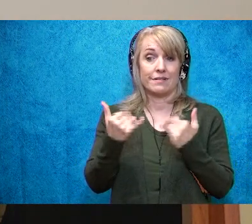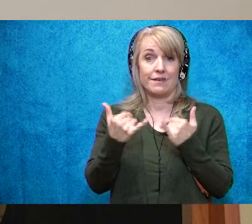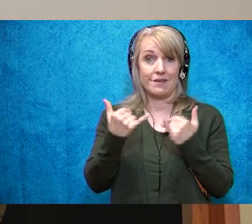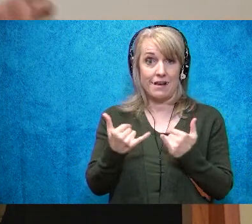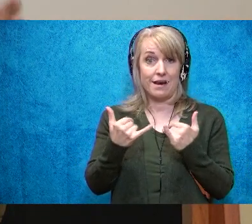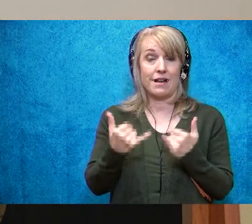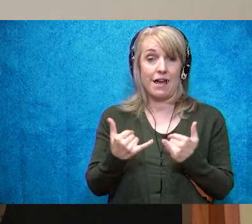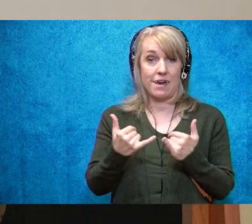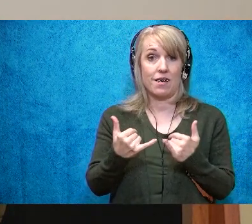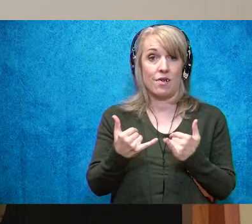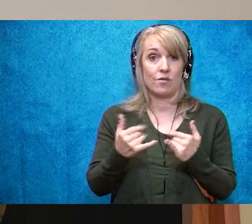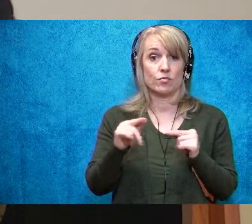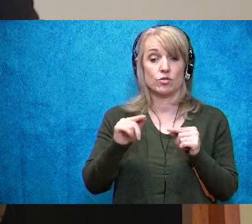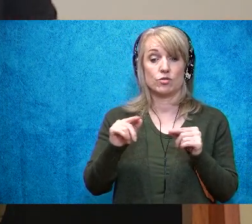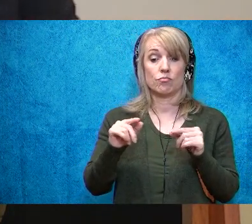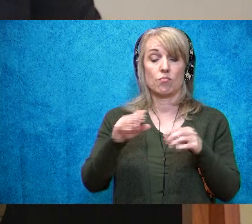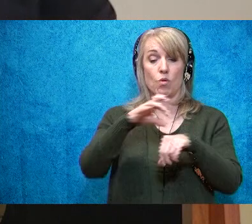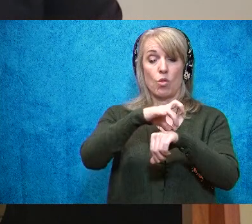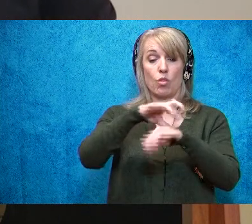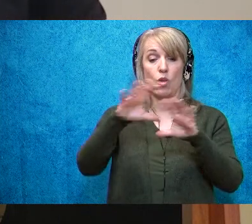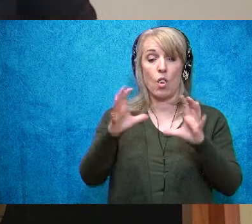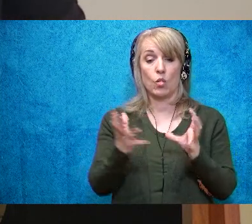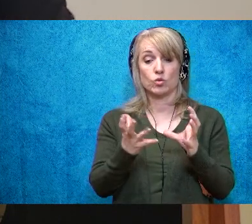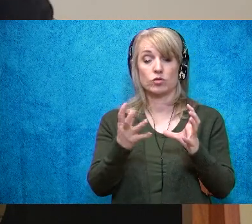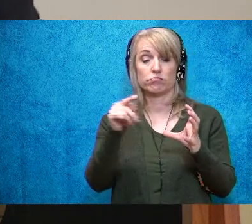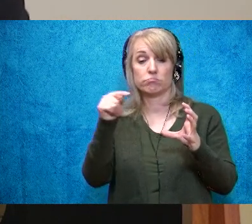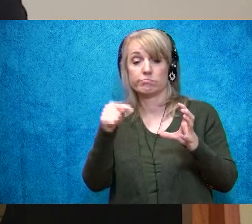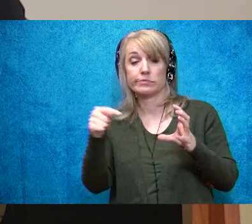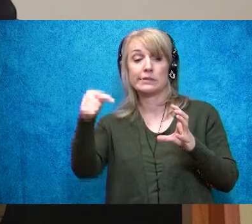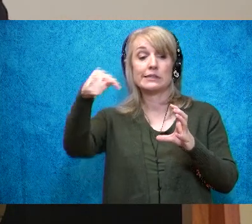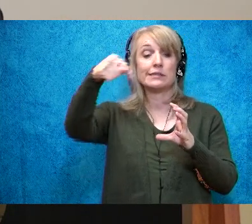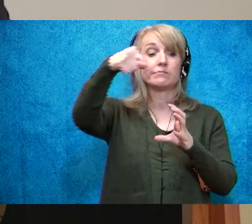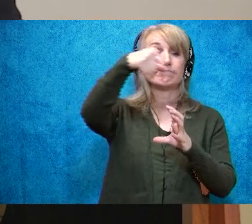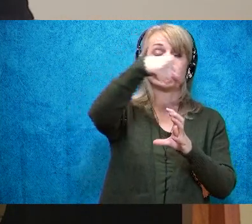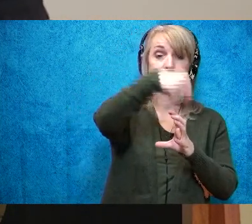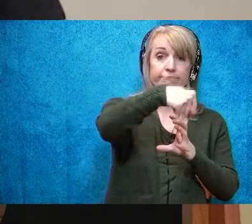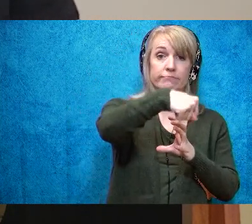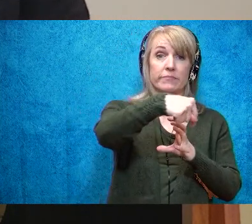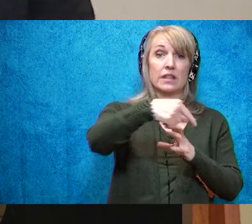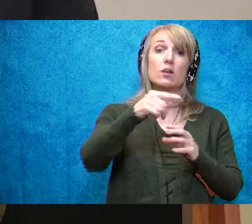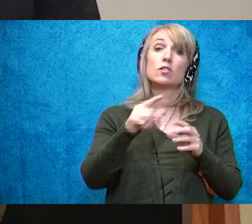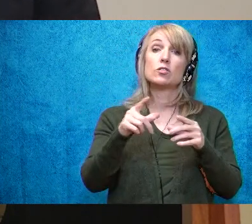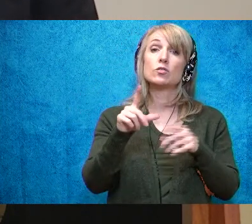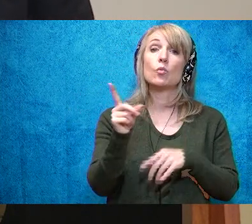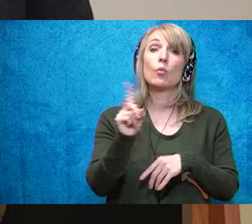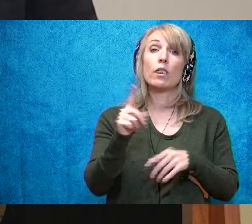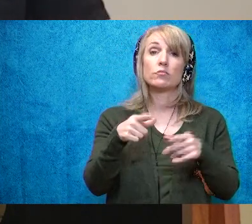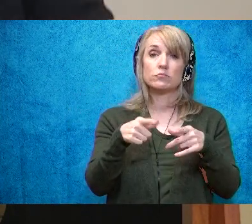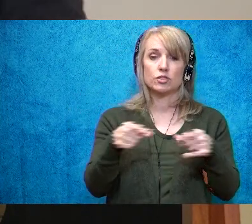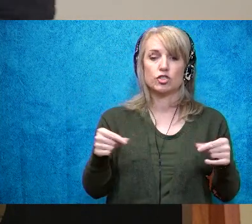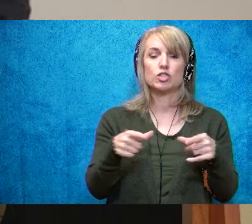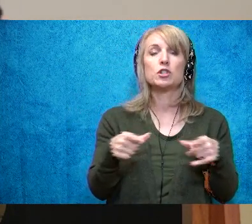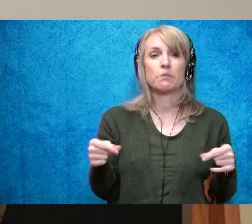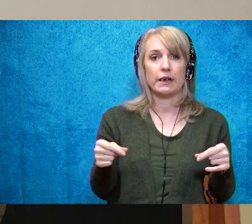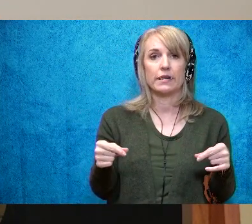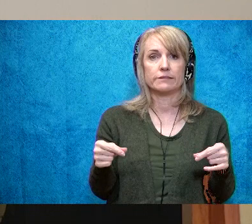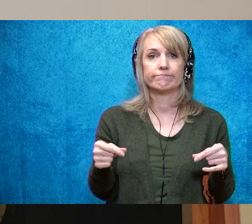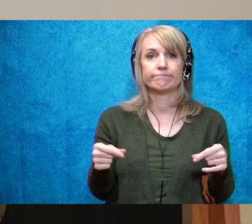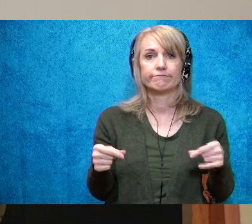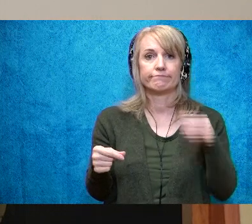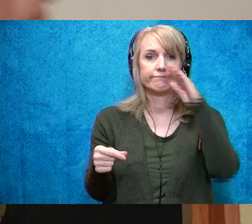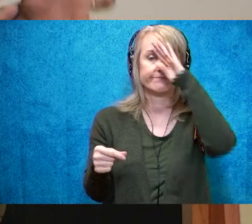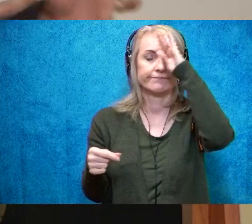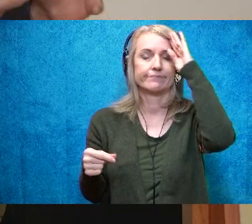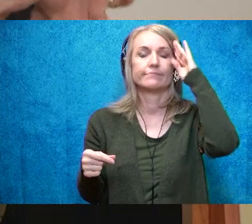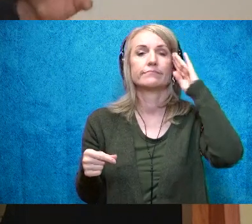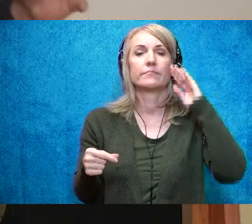of the world, and I want to quickly look at what Japan's doing, because this is the story of how we really declared war. We've now done an about-face.